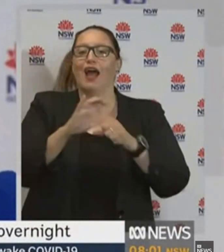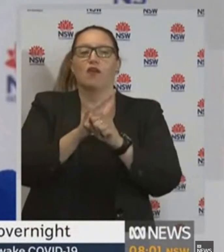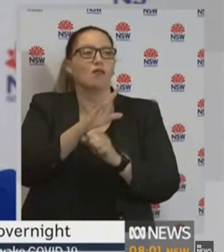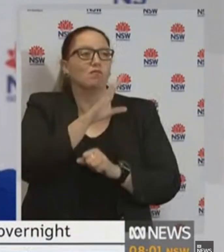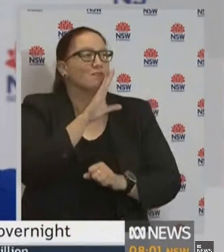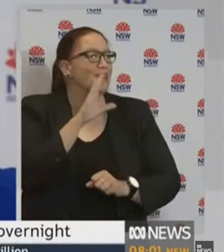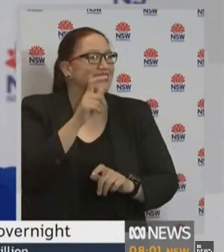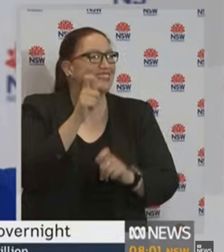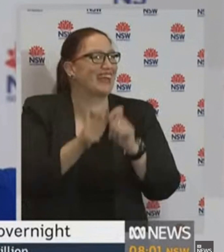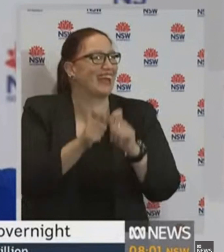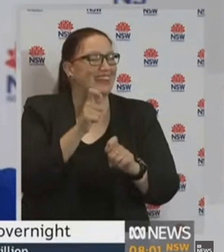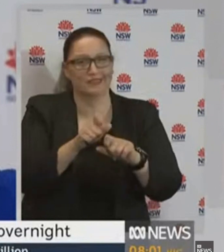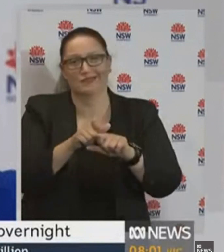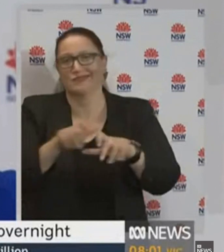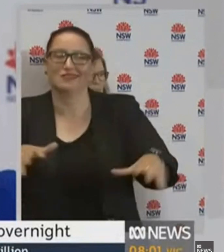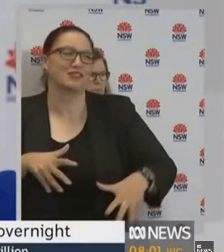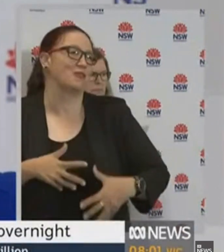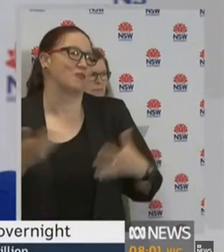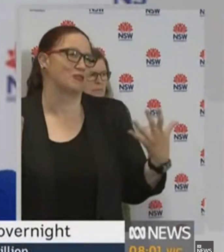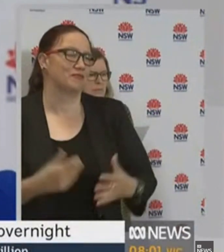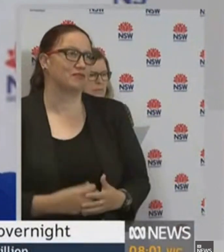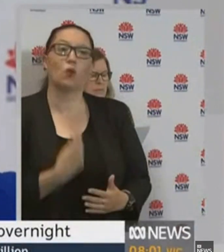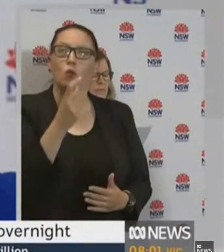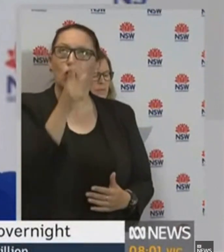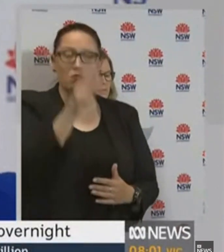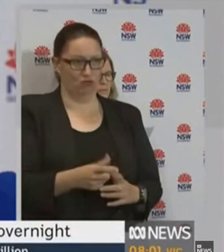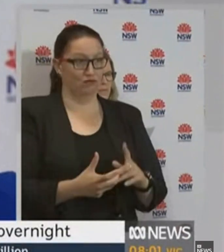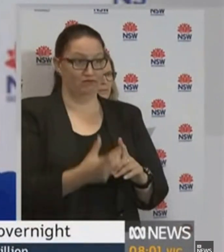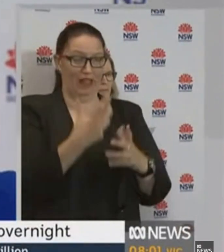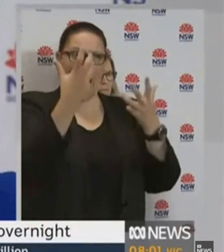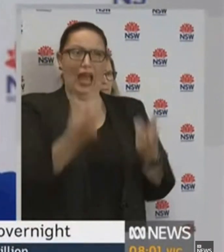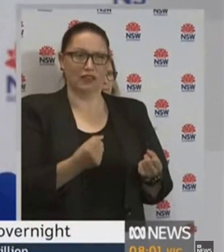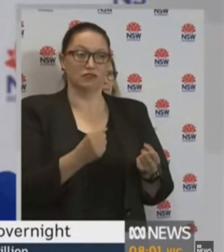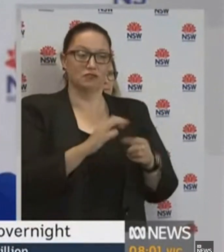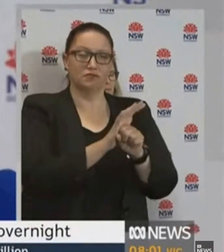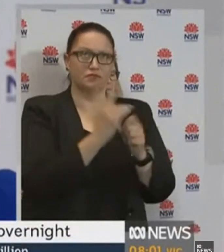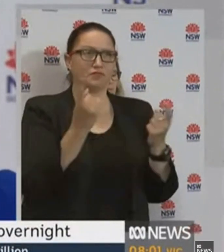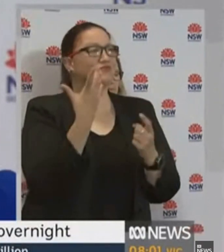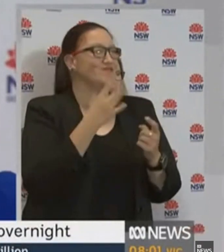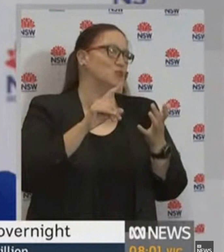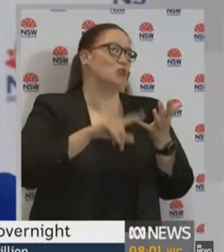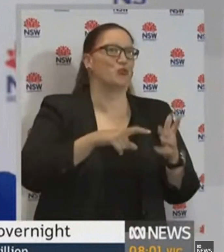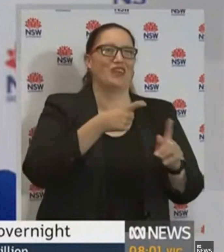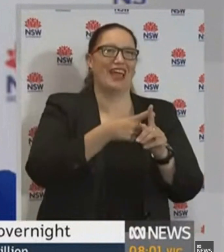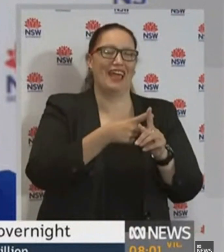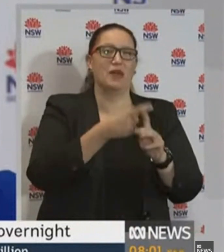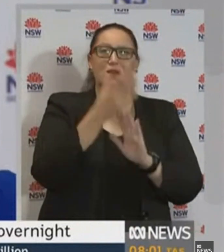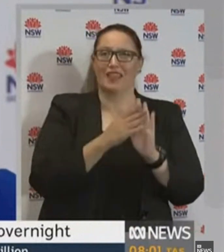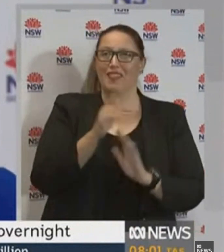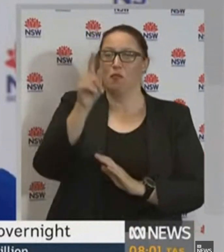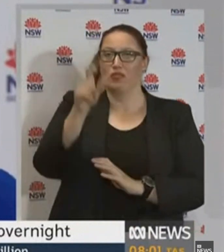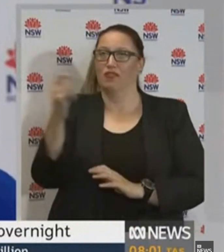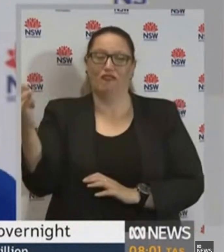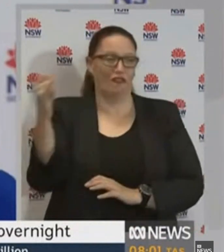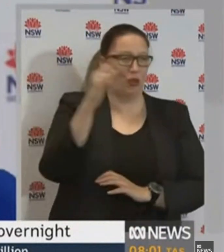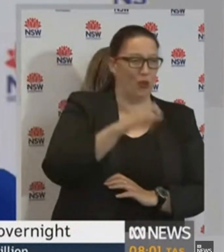which again is pleasing. However, we need to remain vigilant and we need to come forward and get tested even if we have the mildest symptoms. And as I